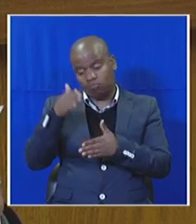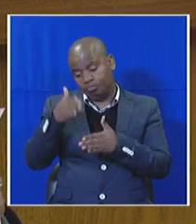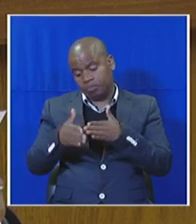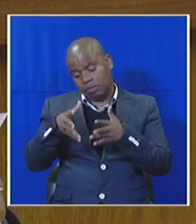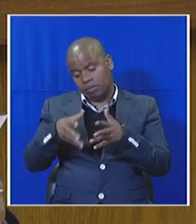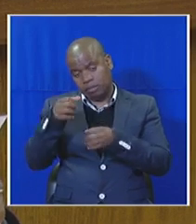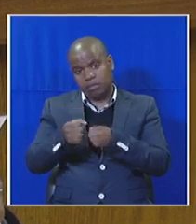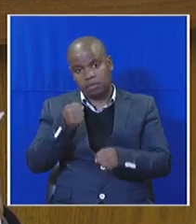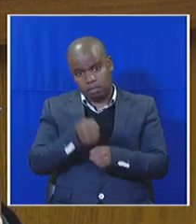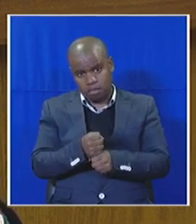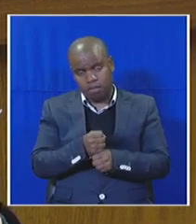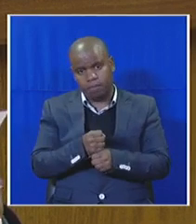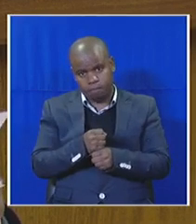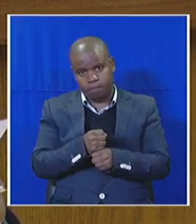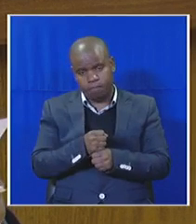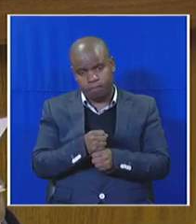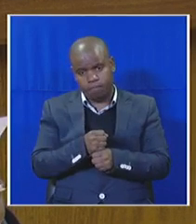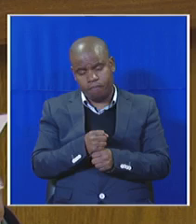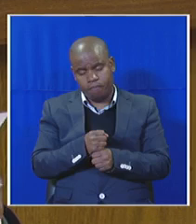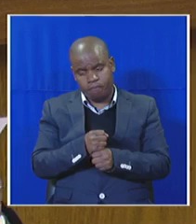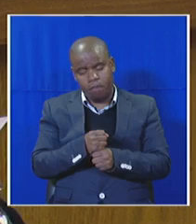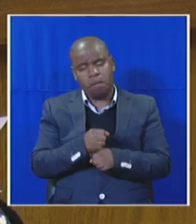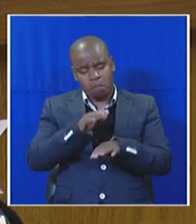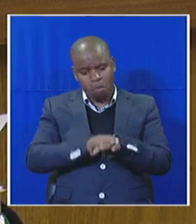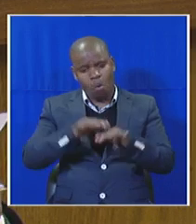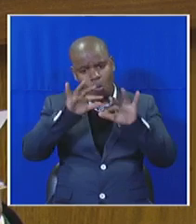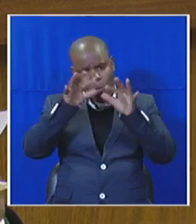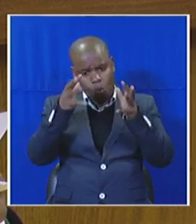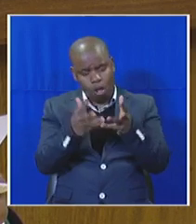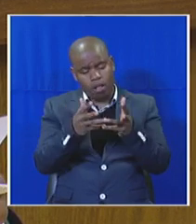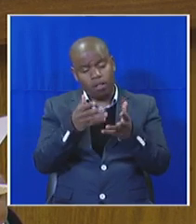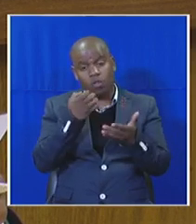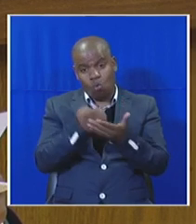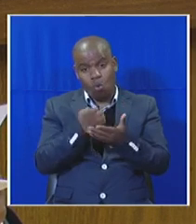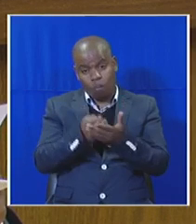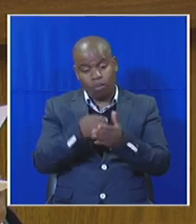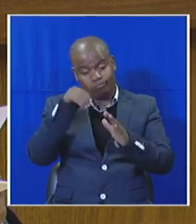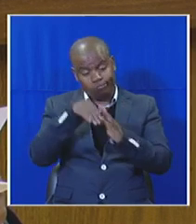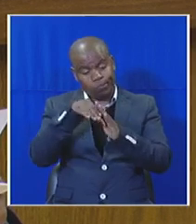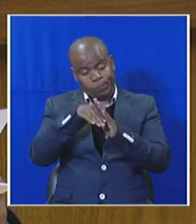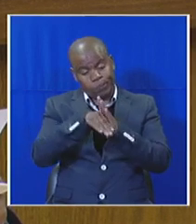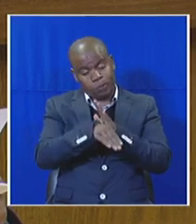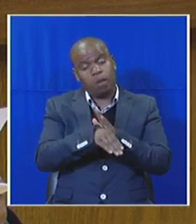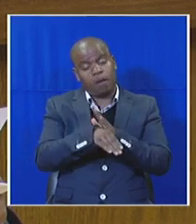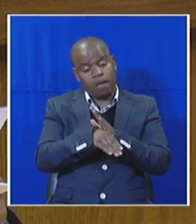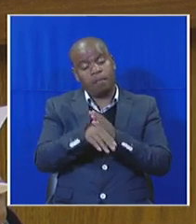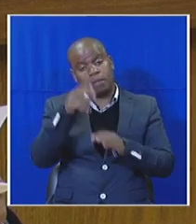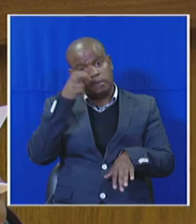Reaching this goal under a difficult global economic environment will require